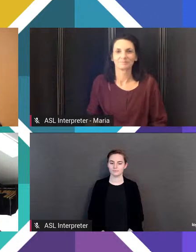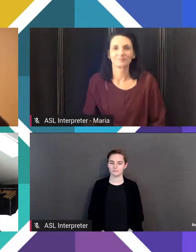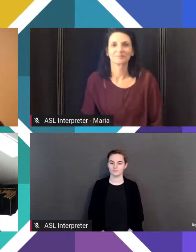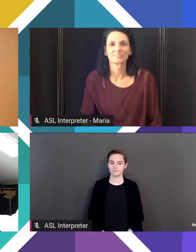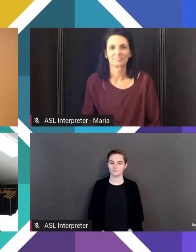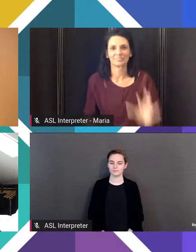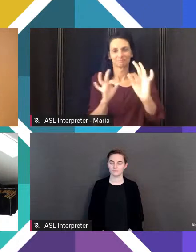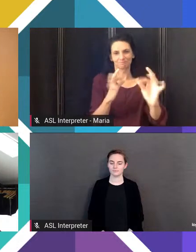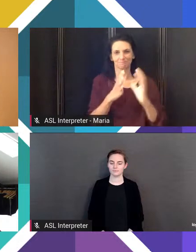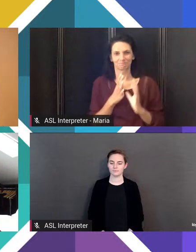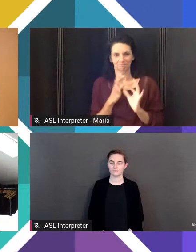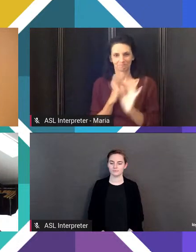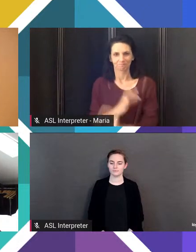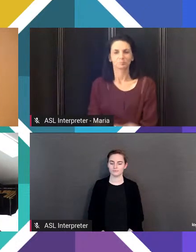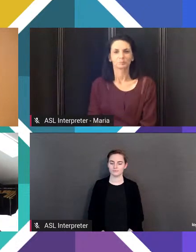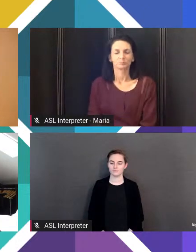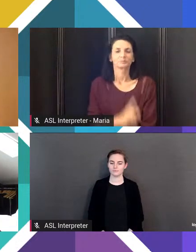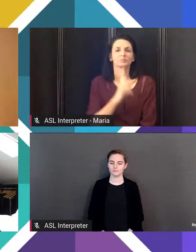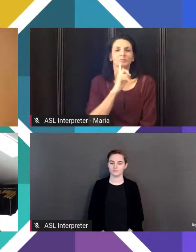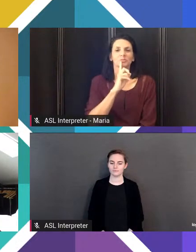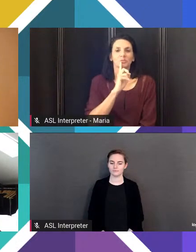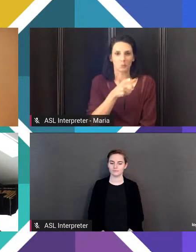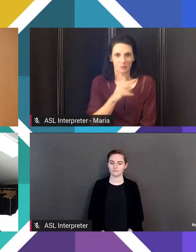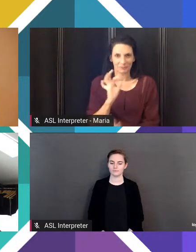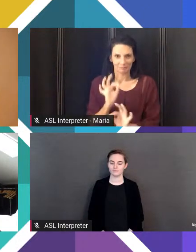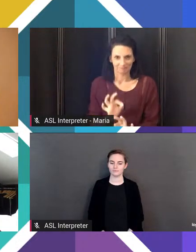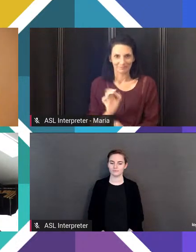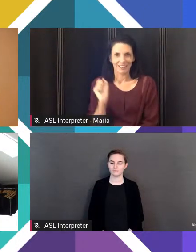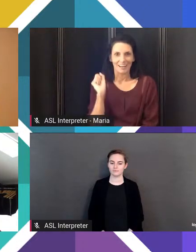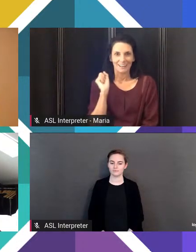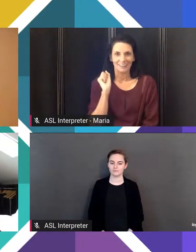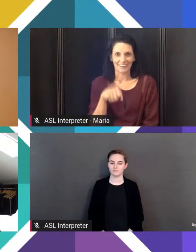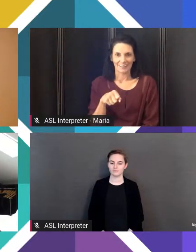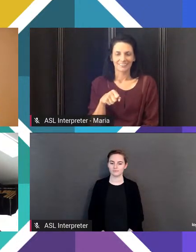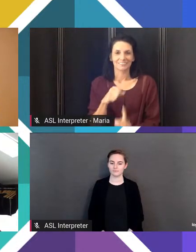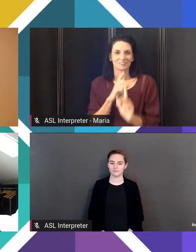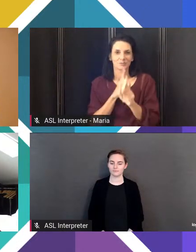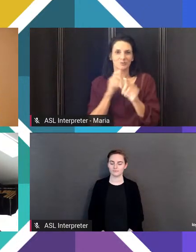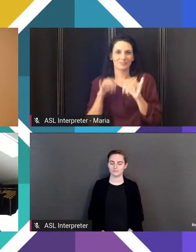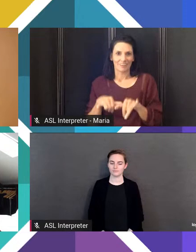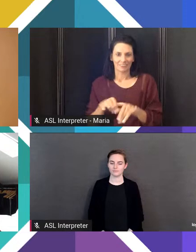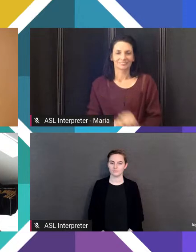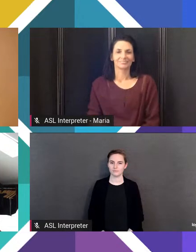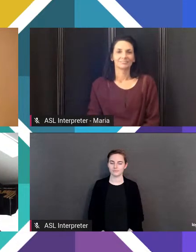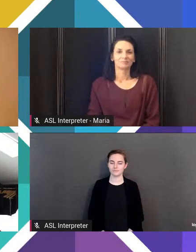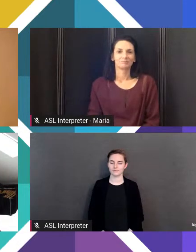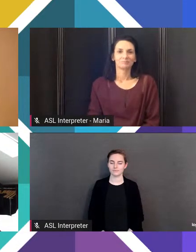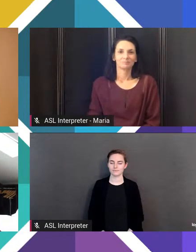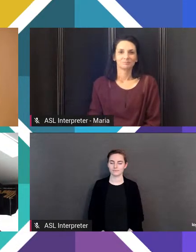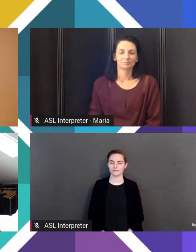Sorry, I muted myself. Sure, I can do that.